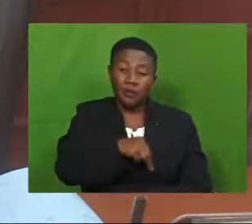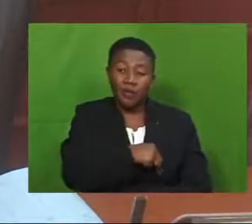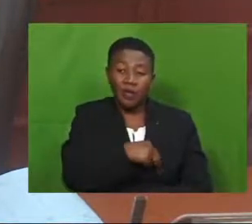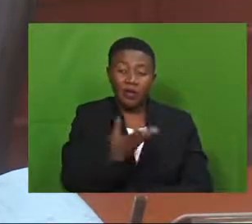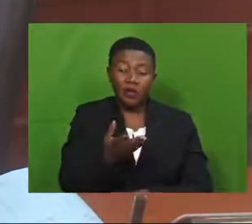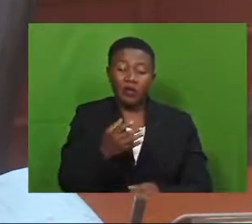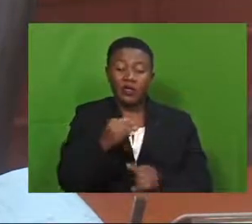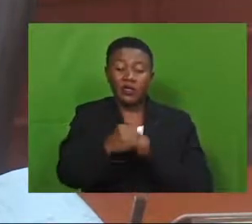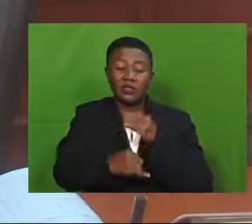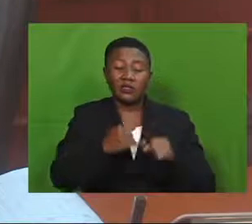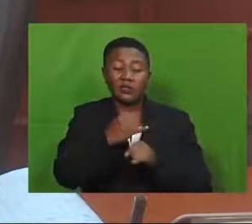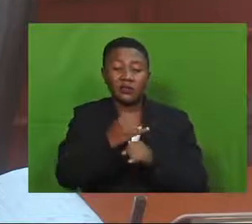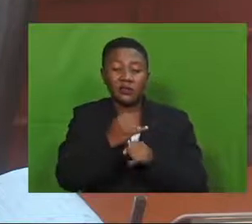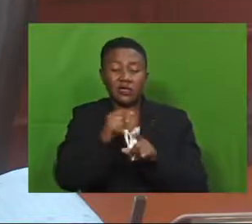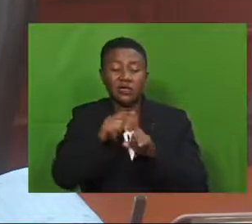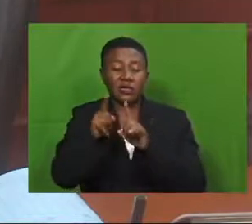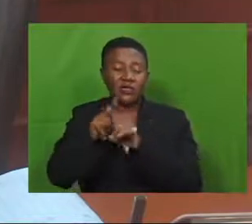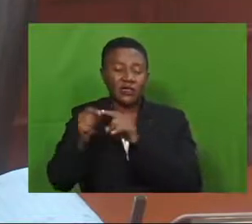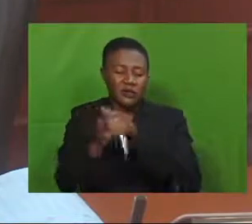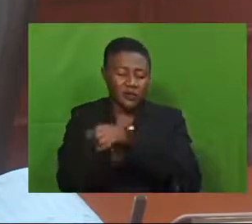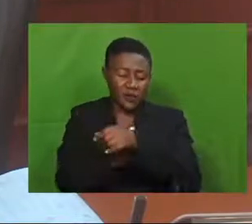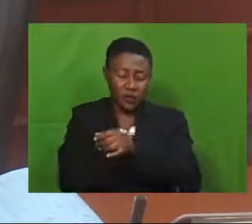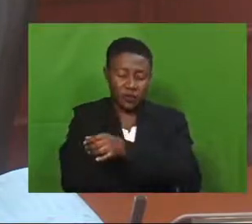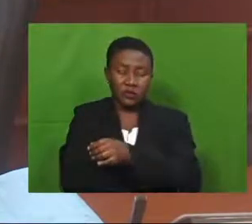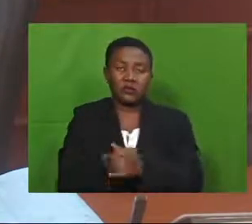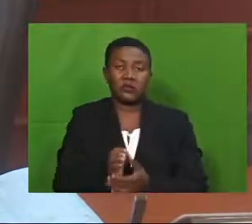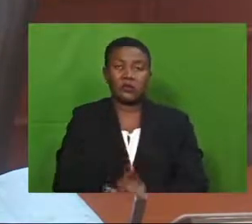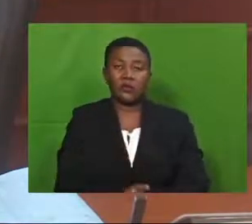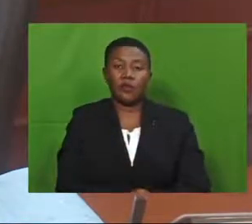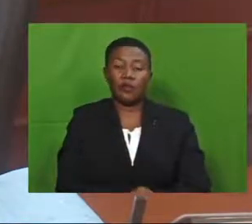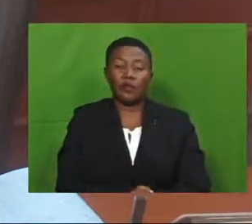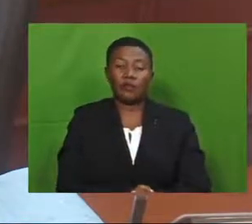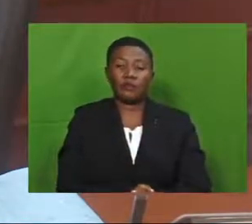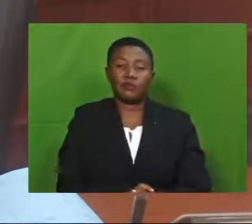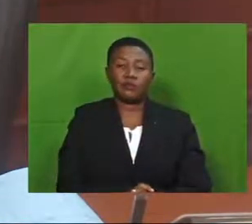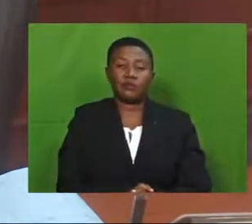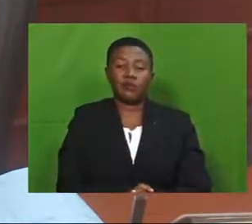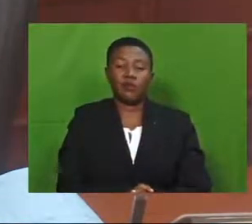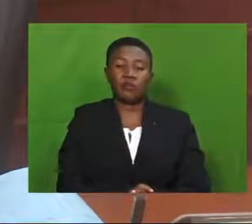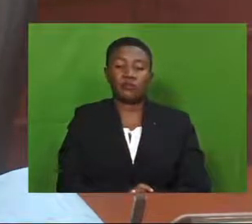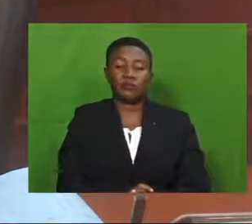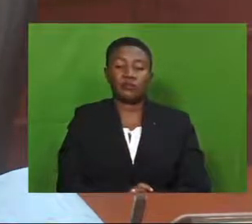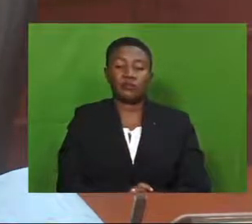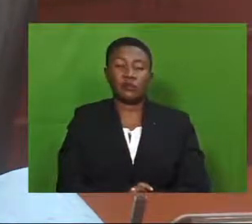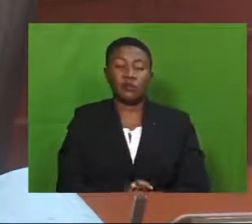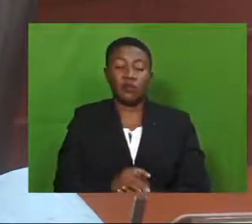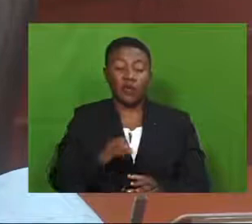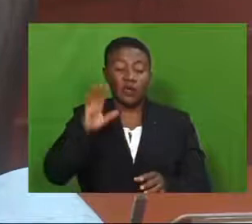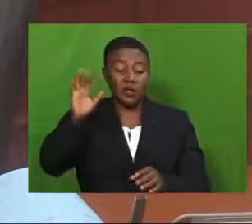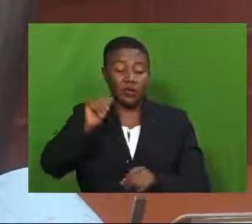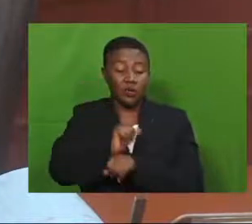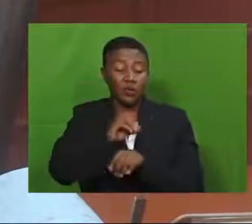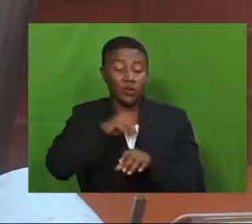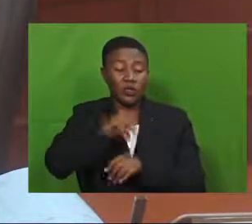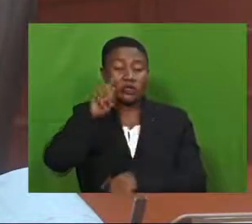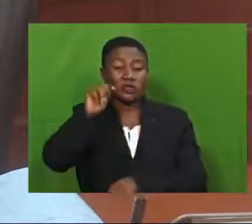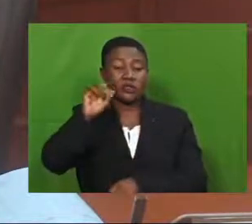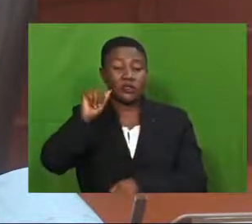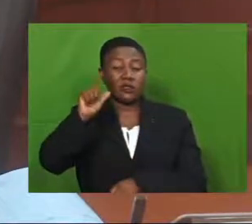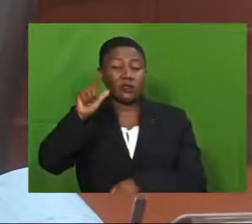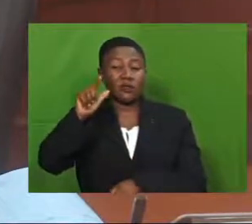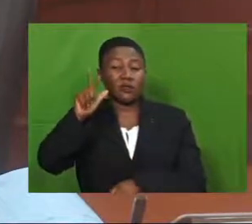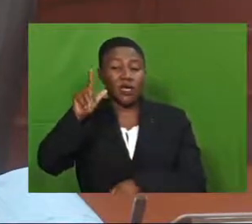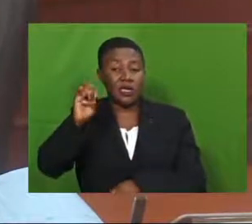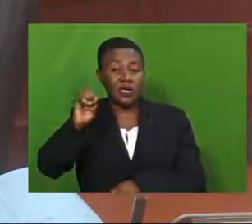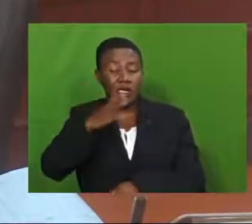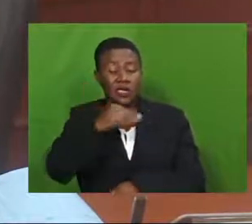non-profit organizations and foundations. Mr. Speaker, he had his elementary education in Tamale at Ghana Secondary School,